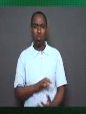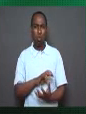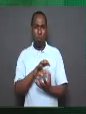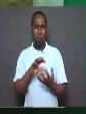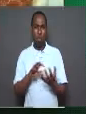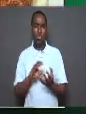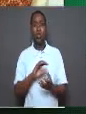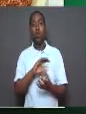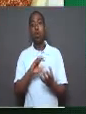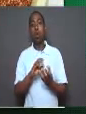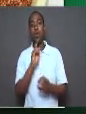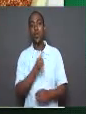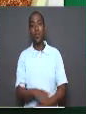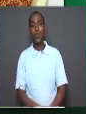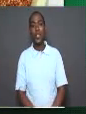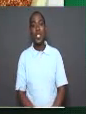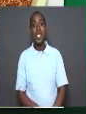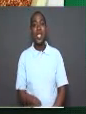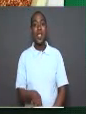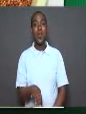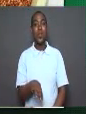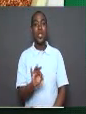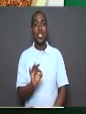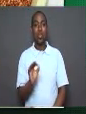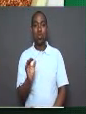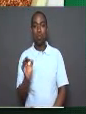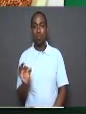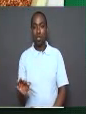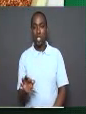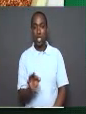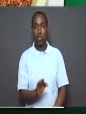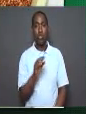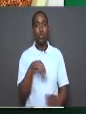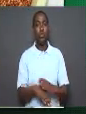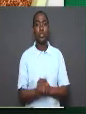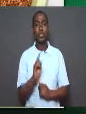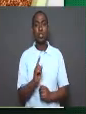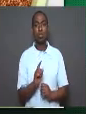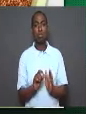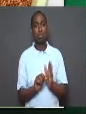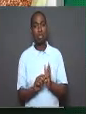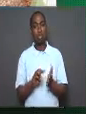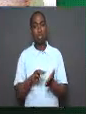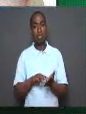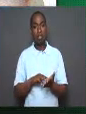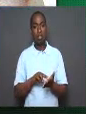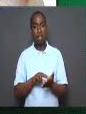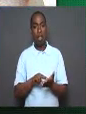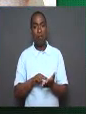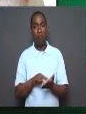compound. It is found in plants such as F